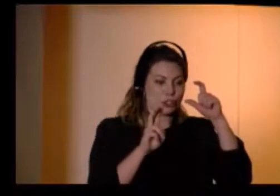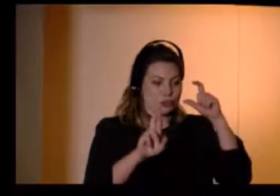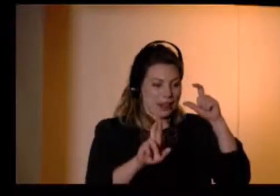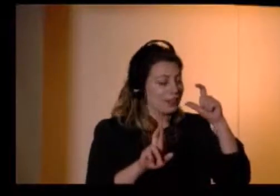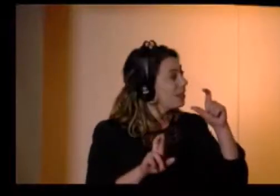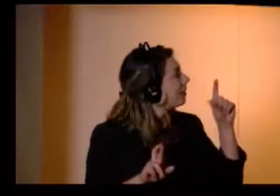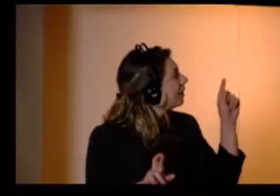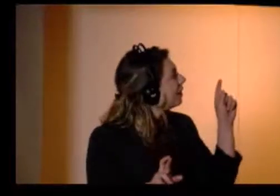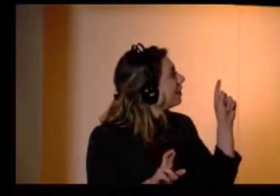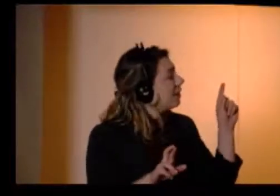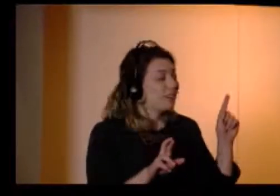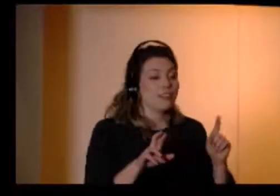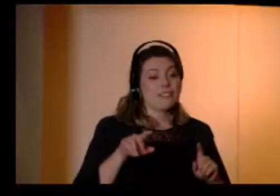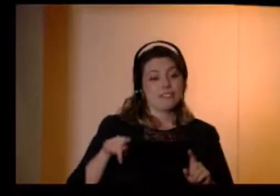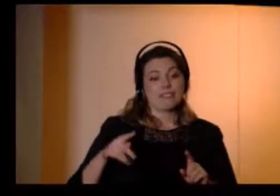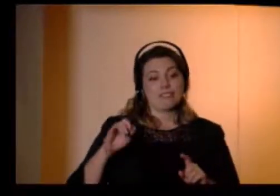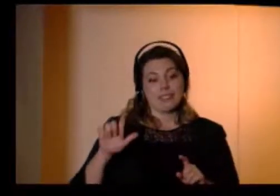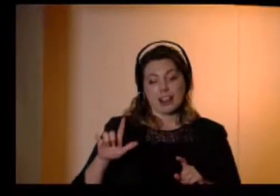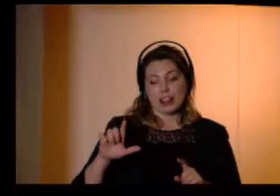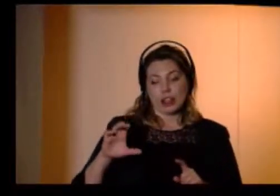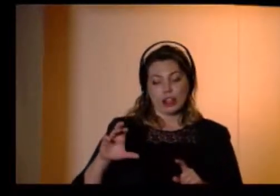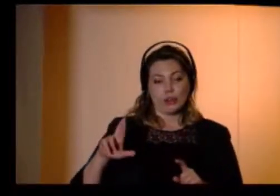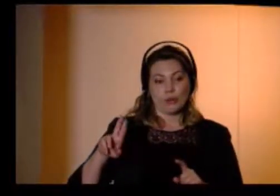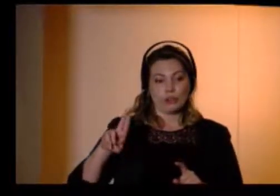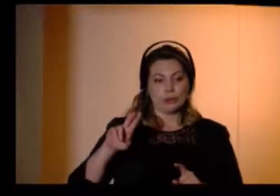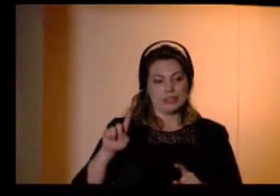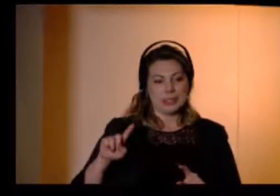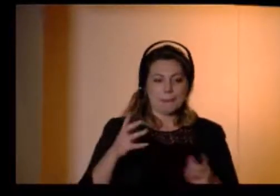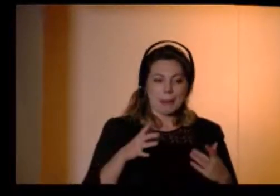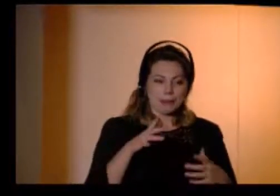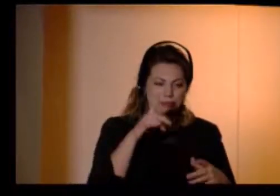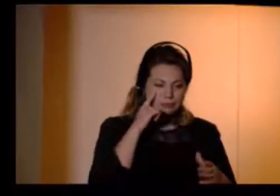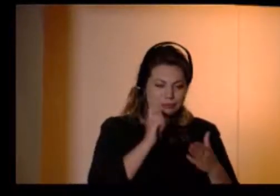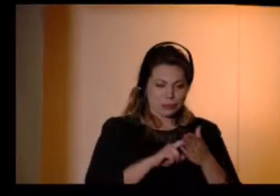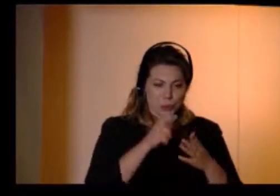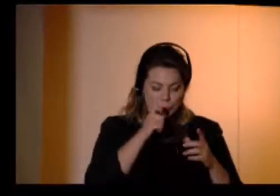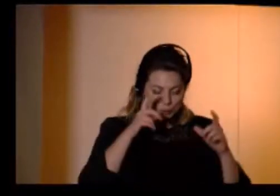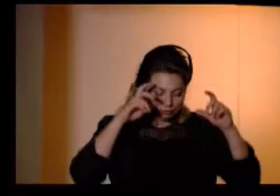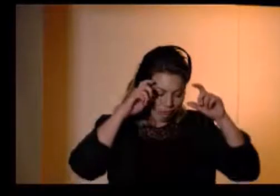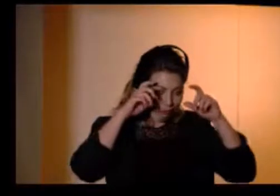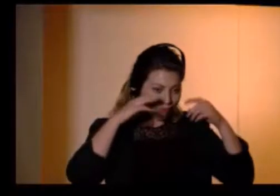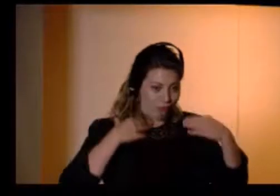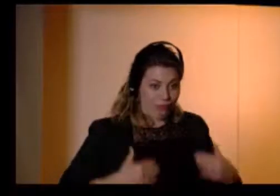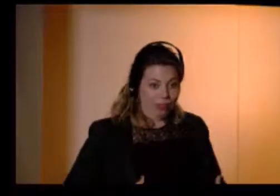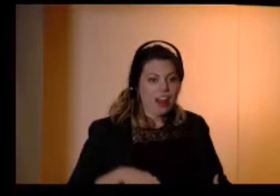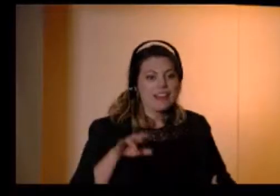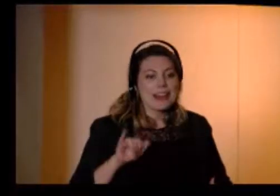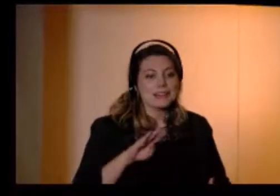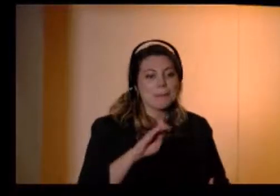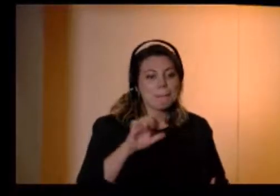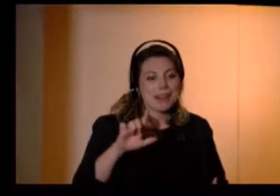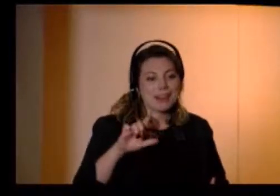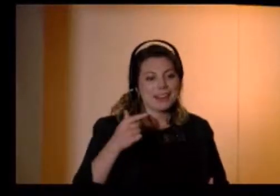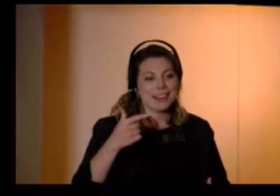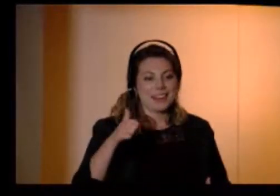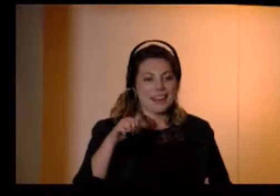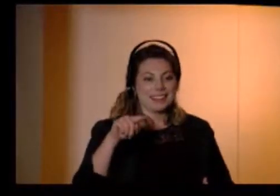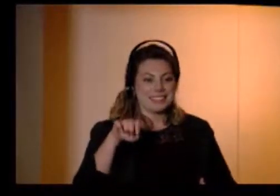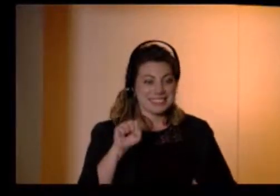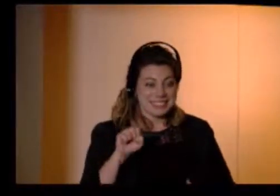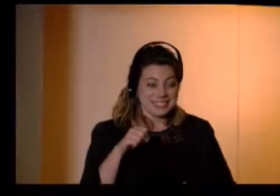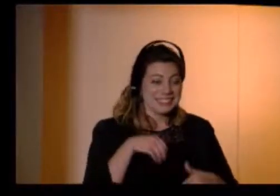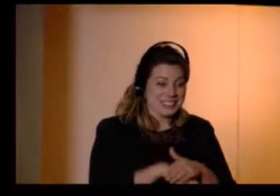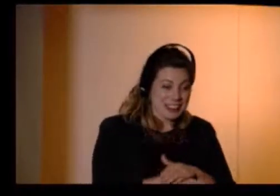Cruz. And you may recognize the gentleman on the right in the blue sweater. That's Bill Gates, who visited NIAID's